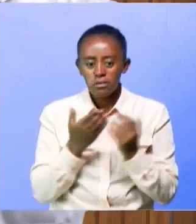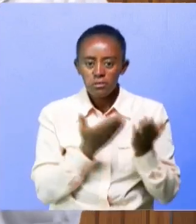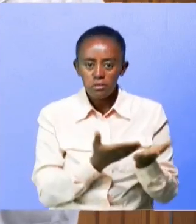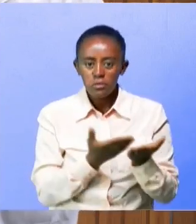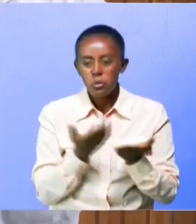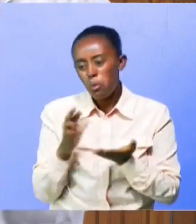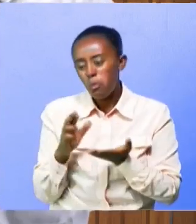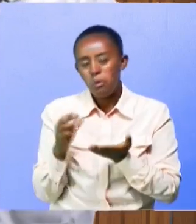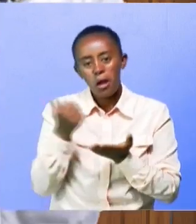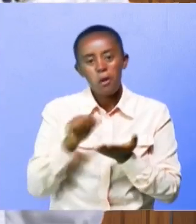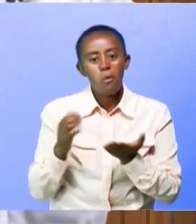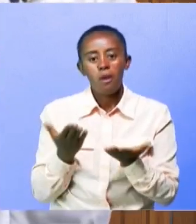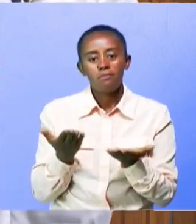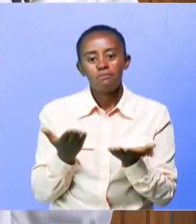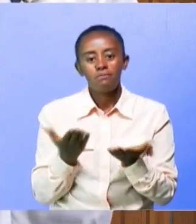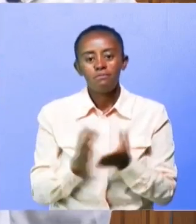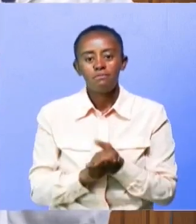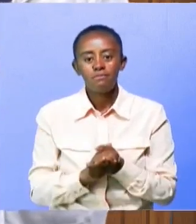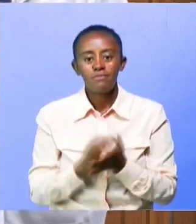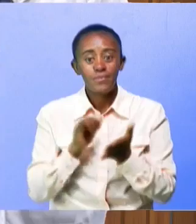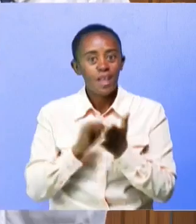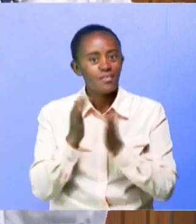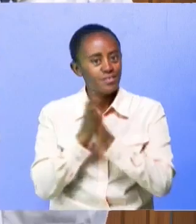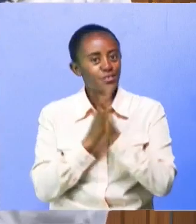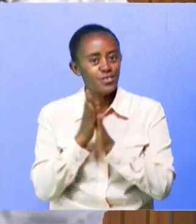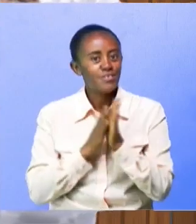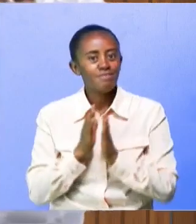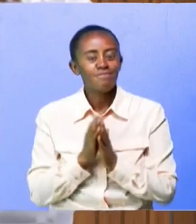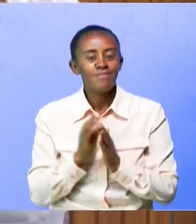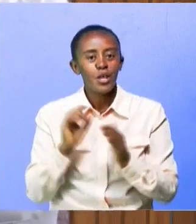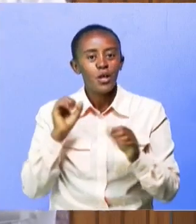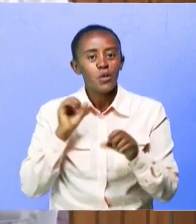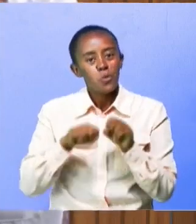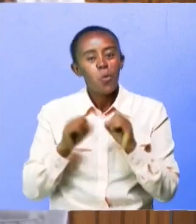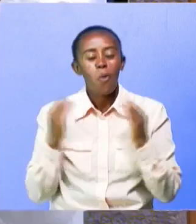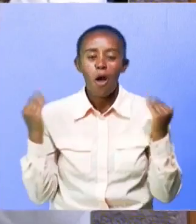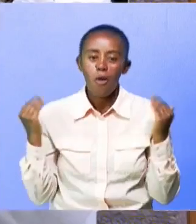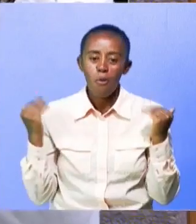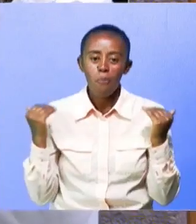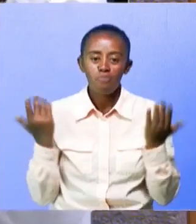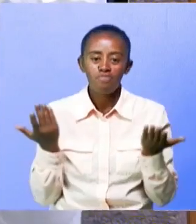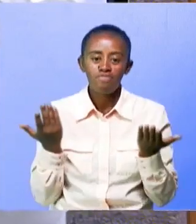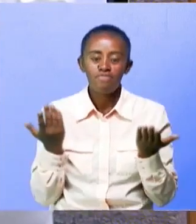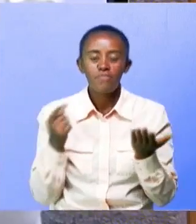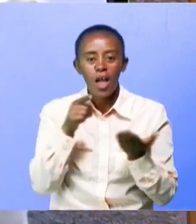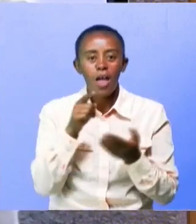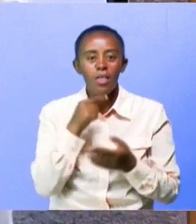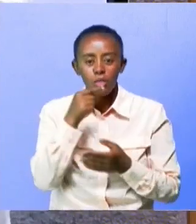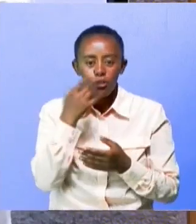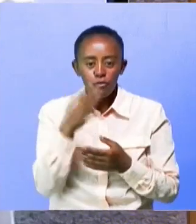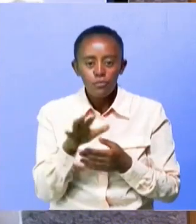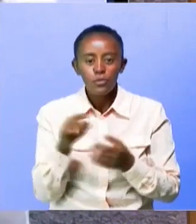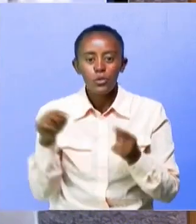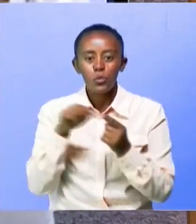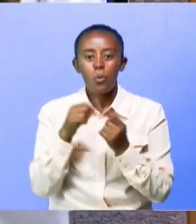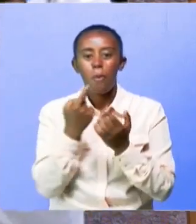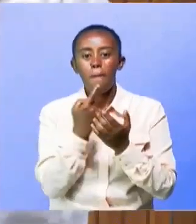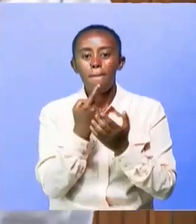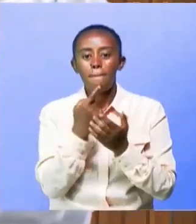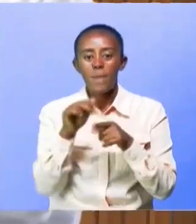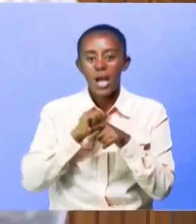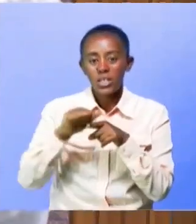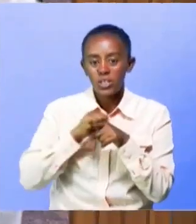to anyone else. That's an interesting one. So I hope that I told you that to practice with your